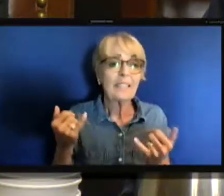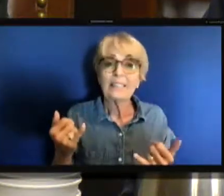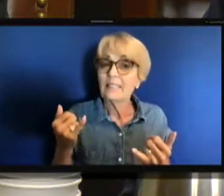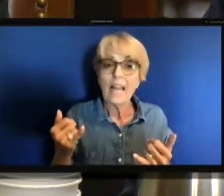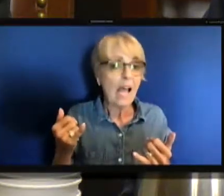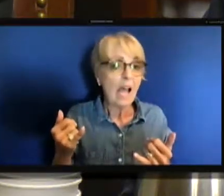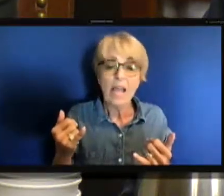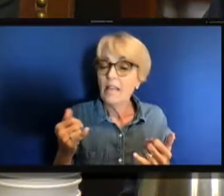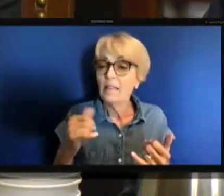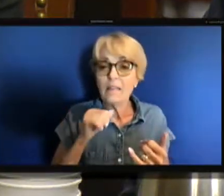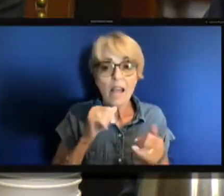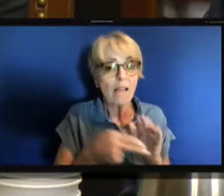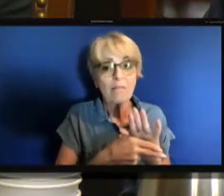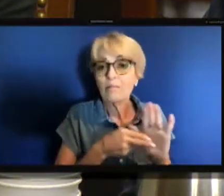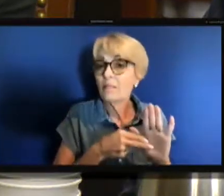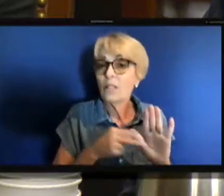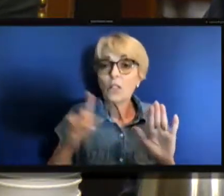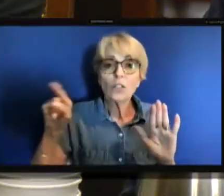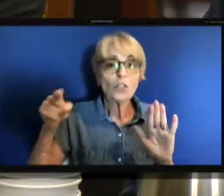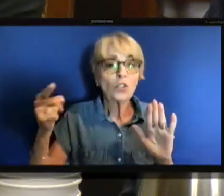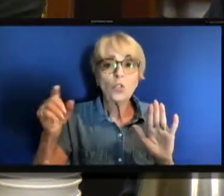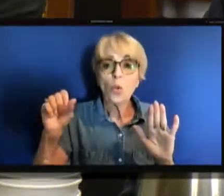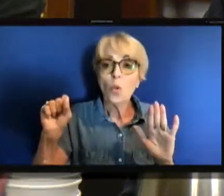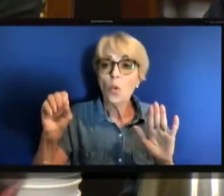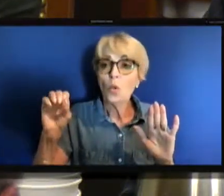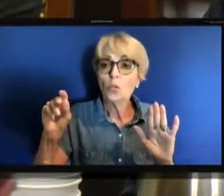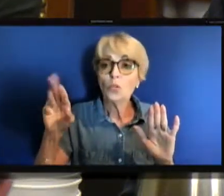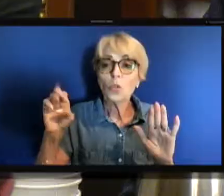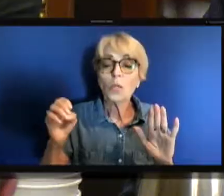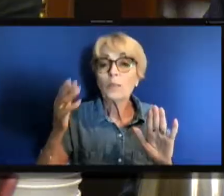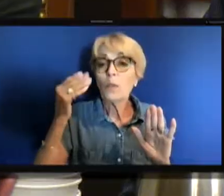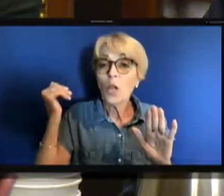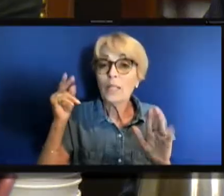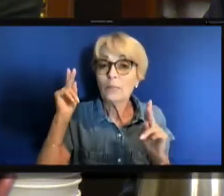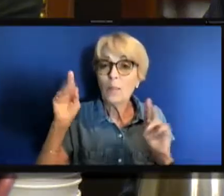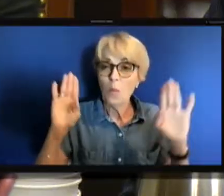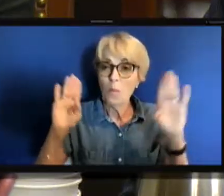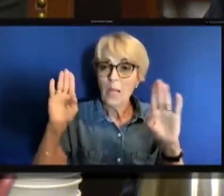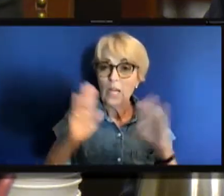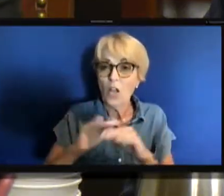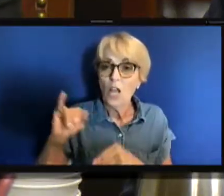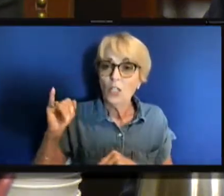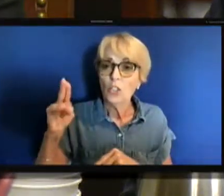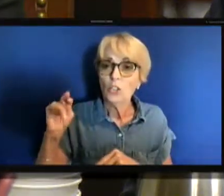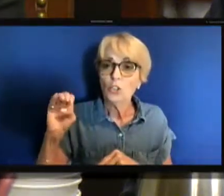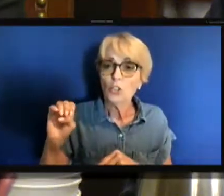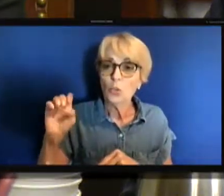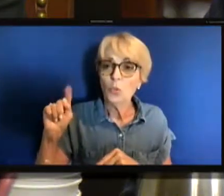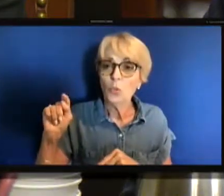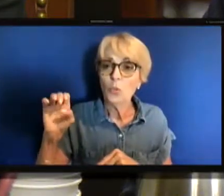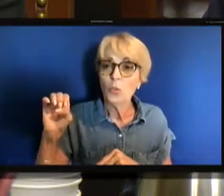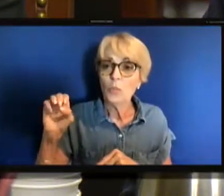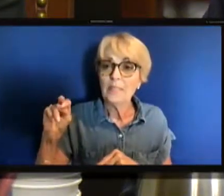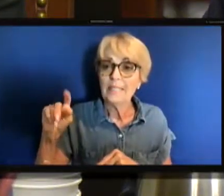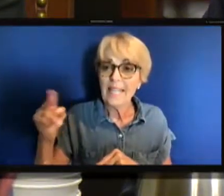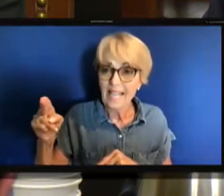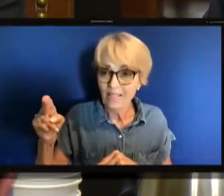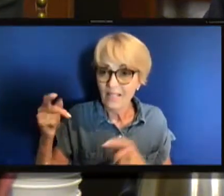sole source because people are now bidding on a Juneteenth celebration, even though they didn't have one previously.